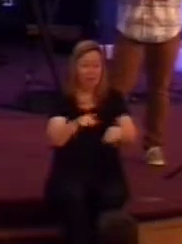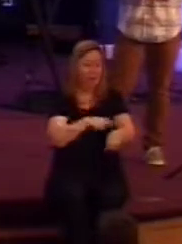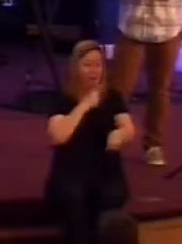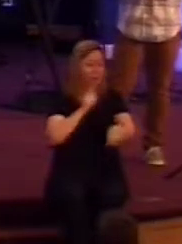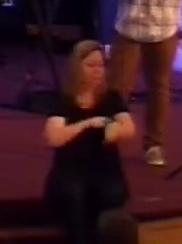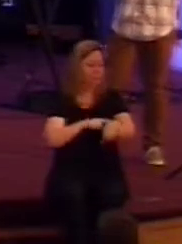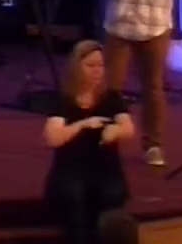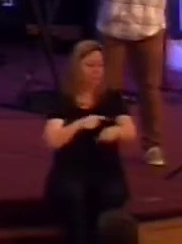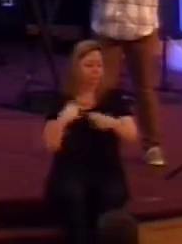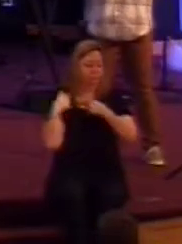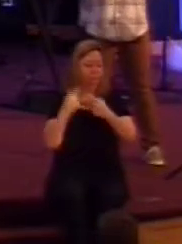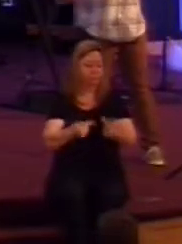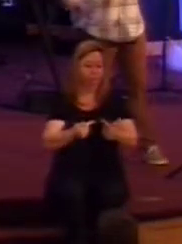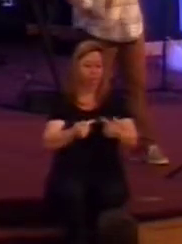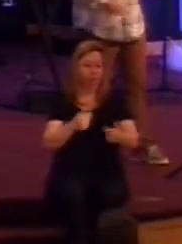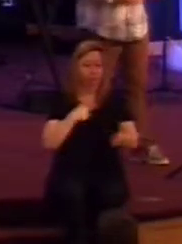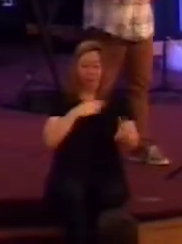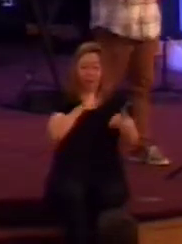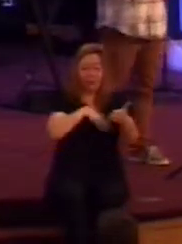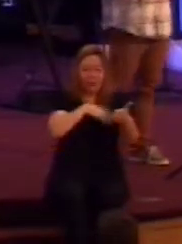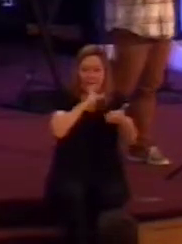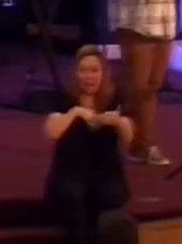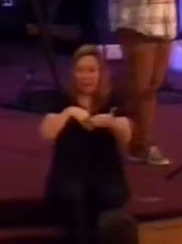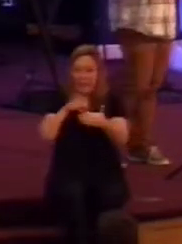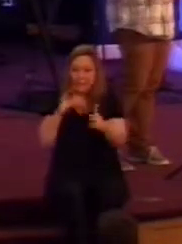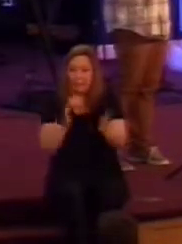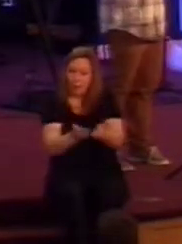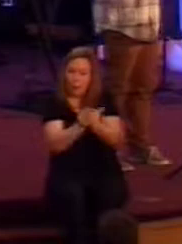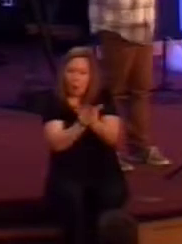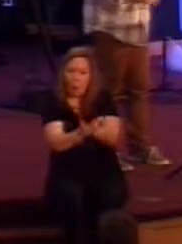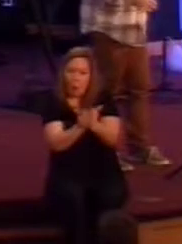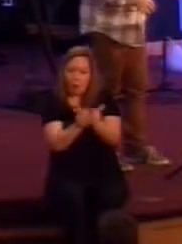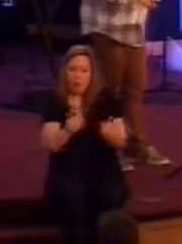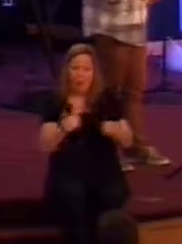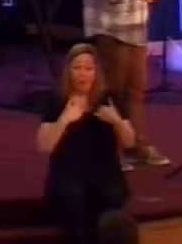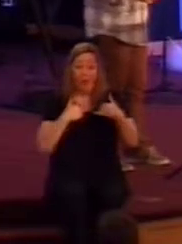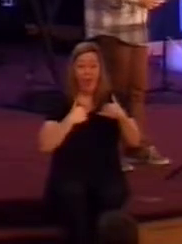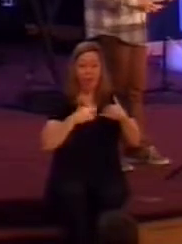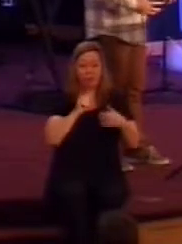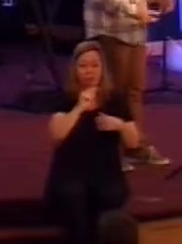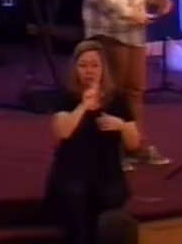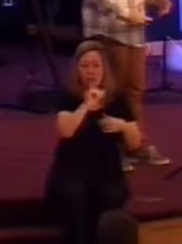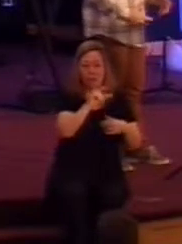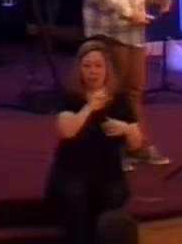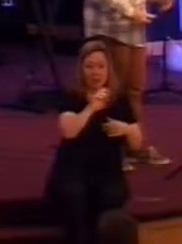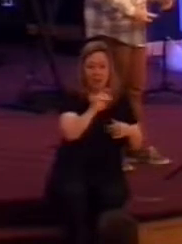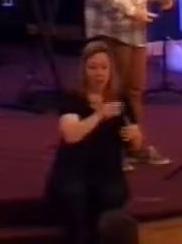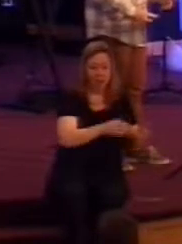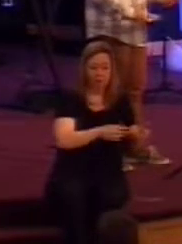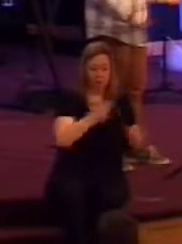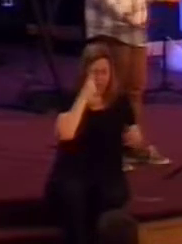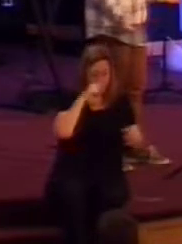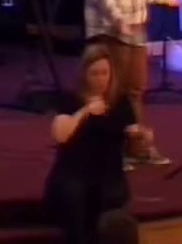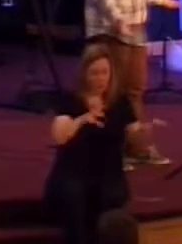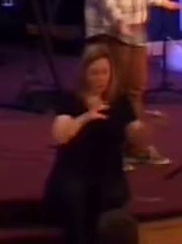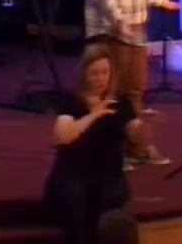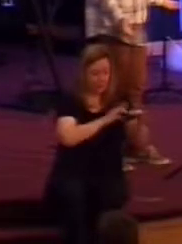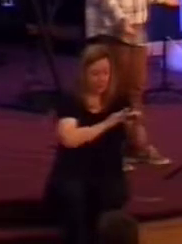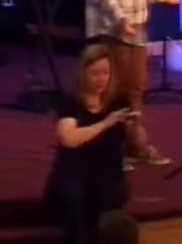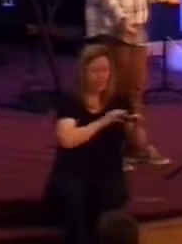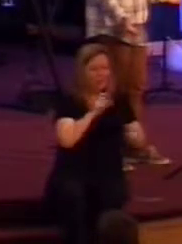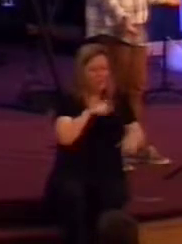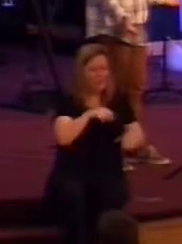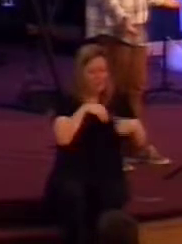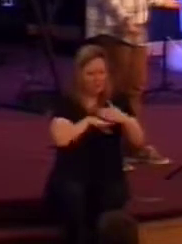so I took this boat and I painted it up, and I had this trailer for it. And the bad part about the trailers, you had to actually get in the